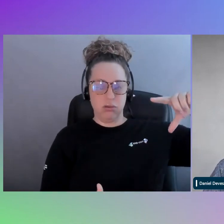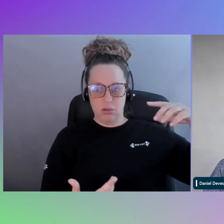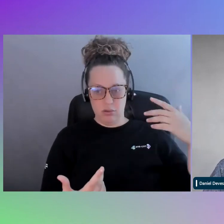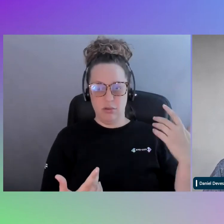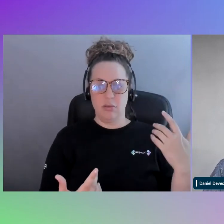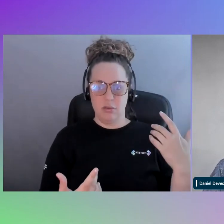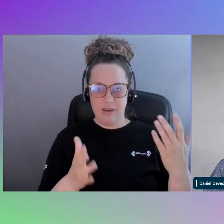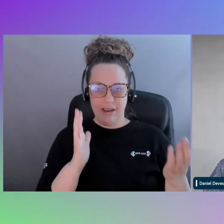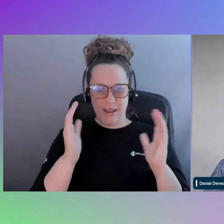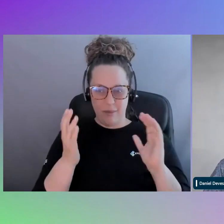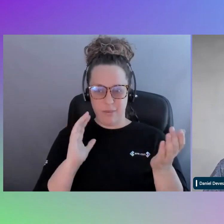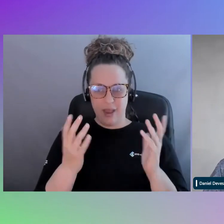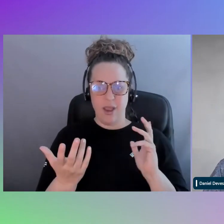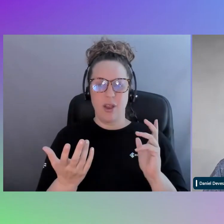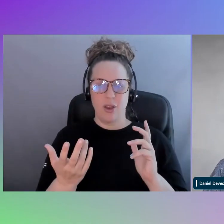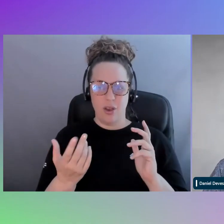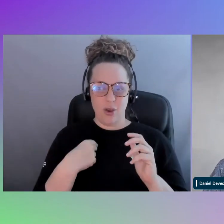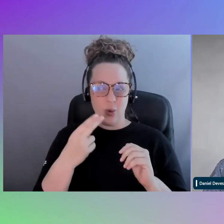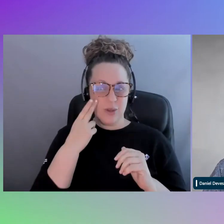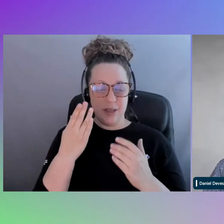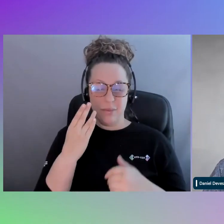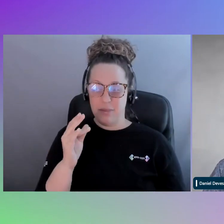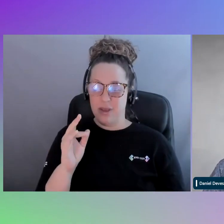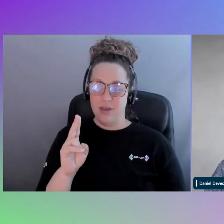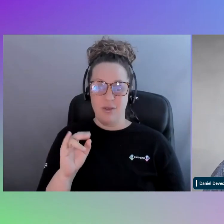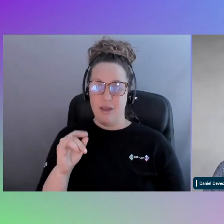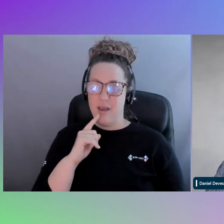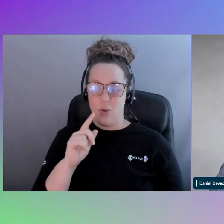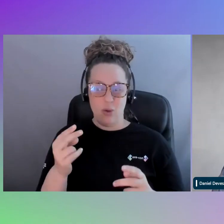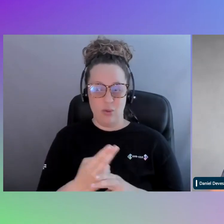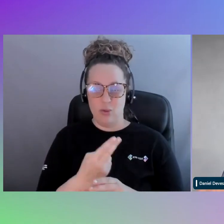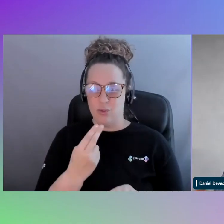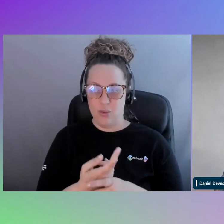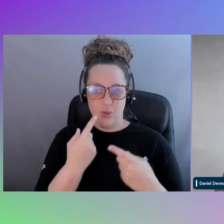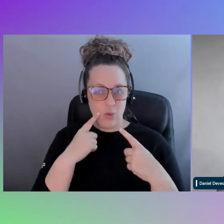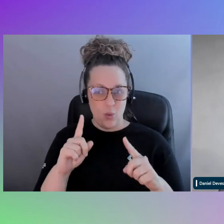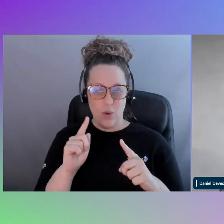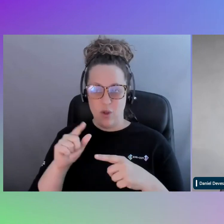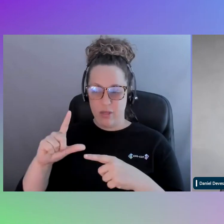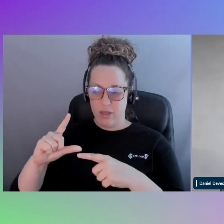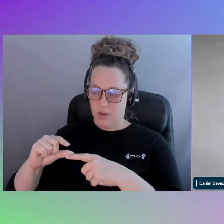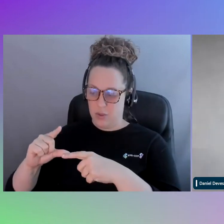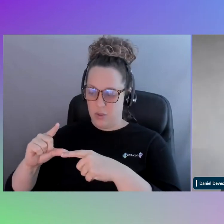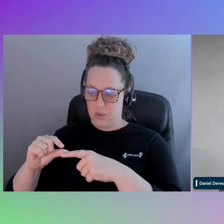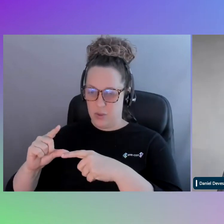how your UI may not work for larger text sizes and how you need to adapt